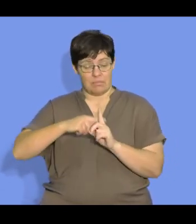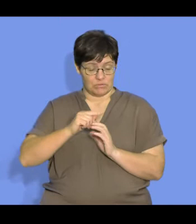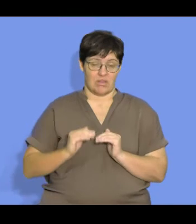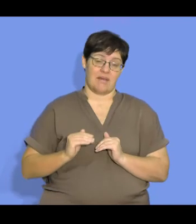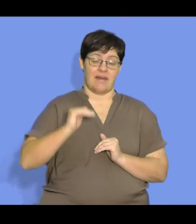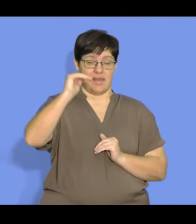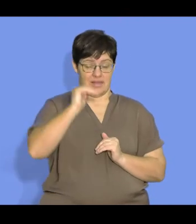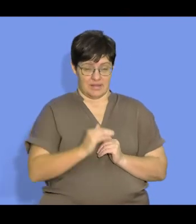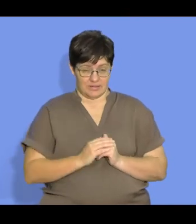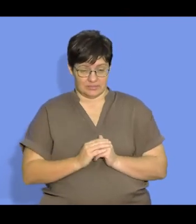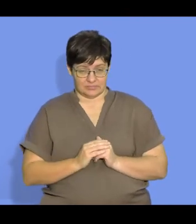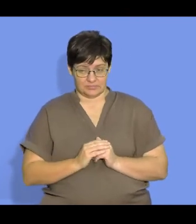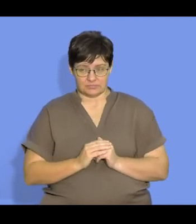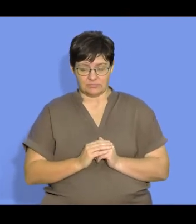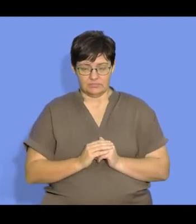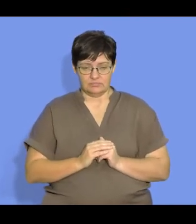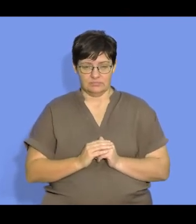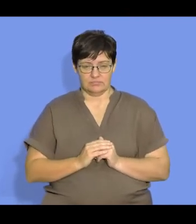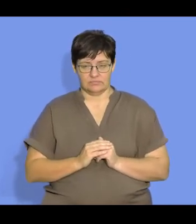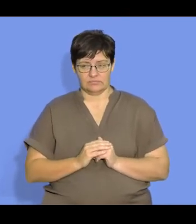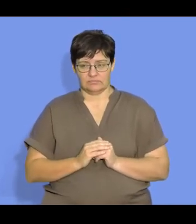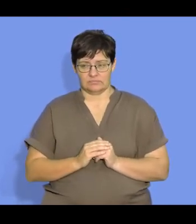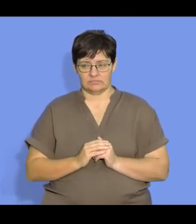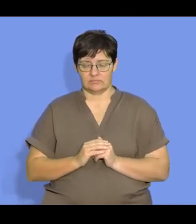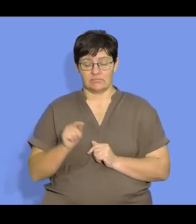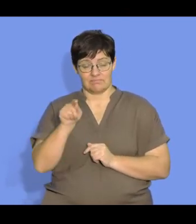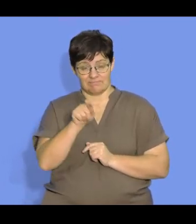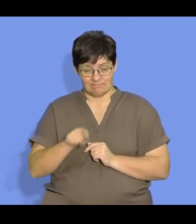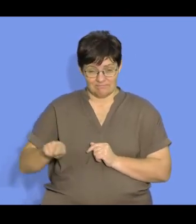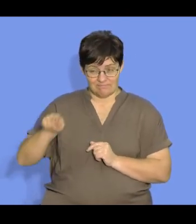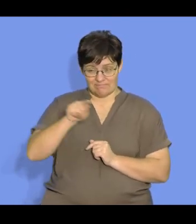particles that will actually lean towards the